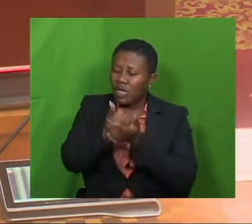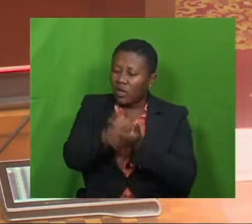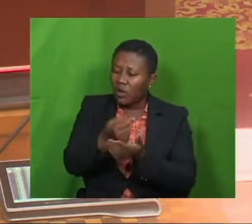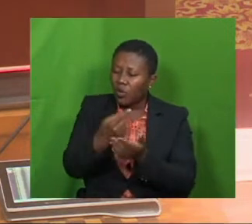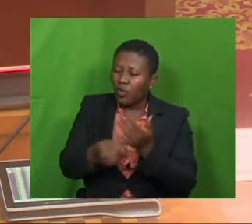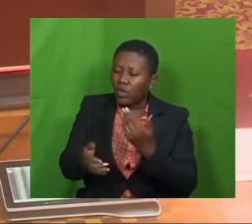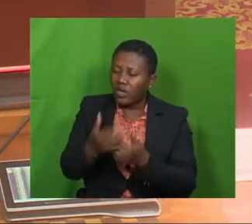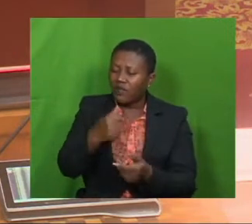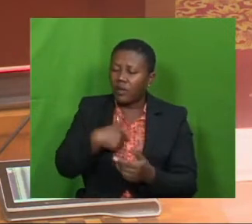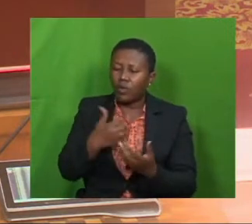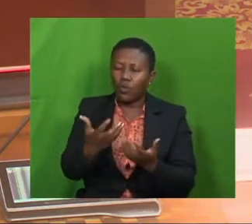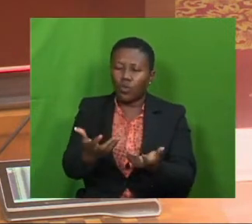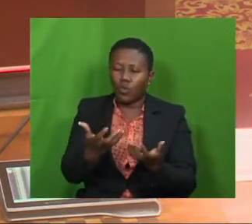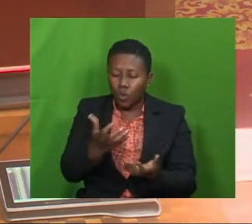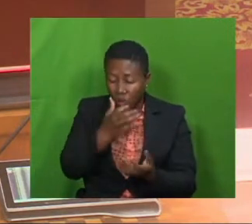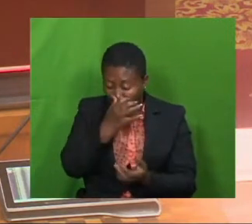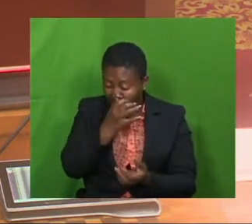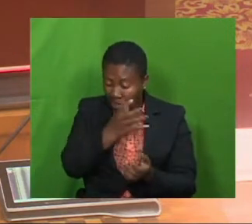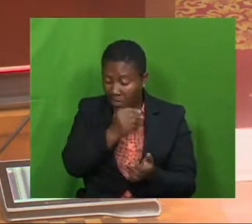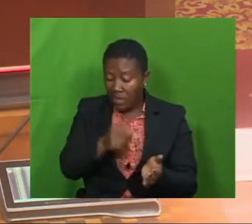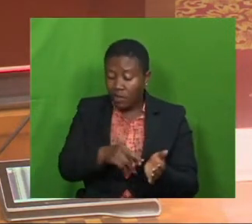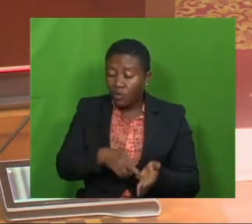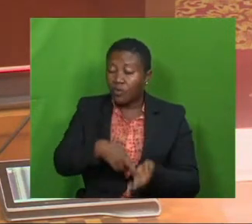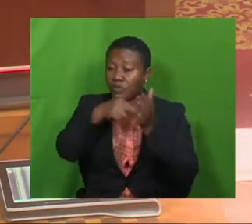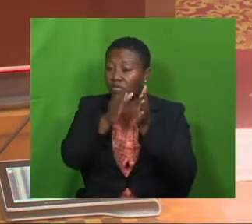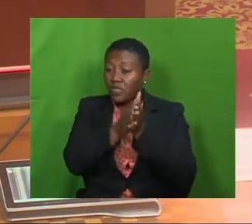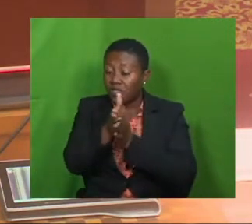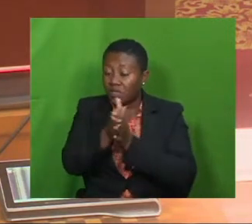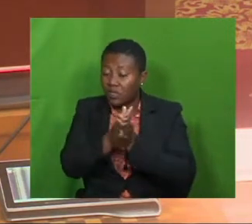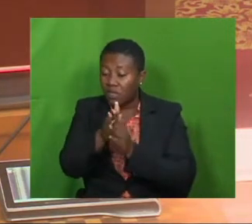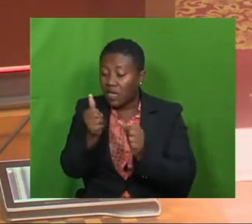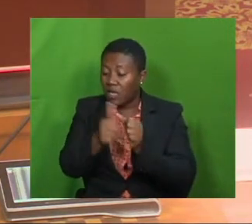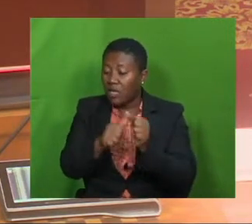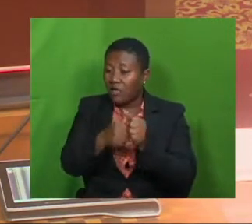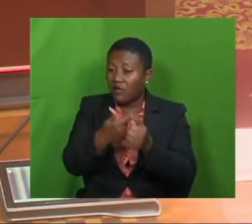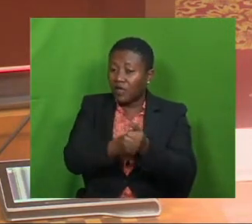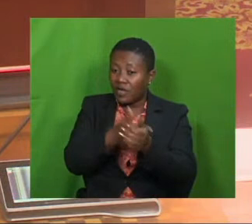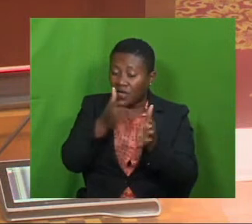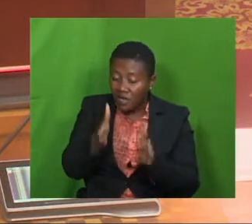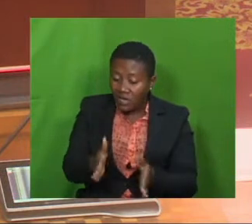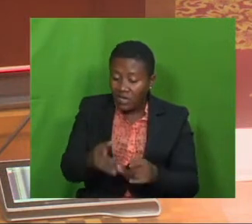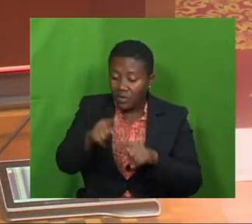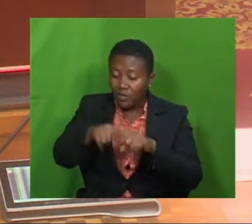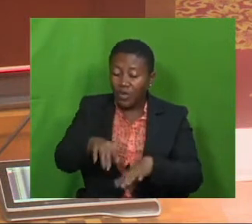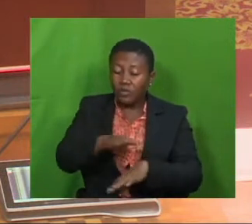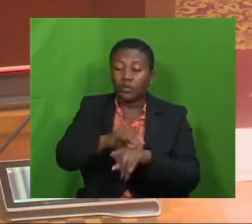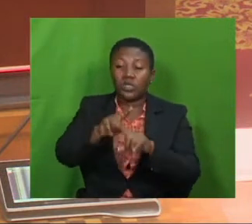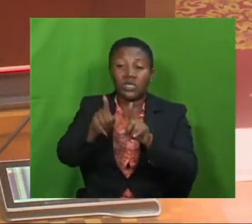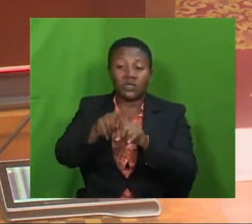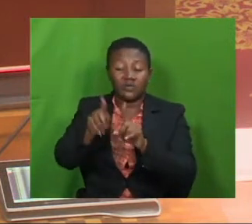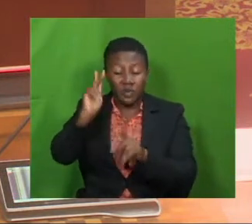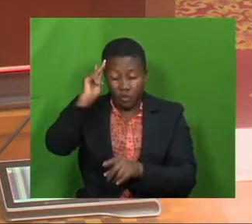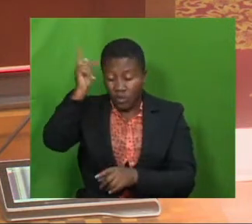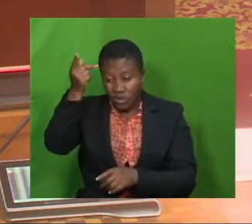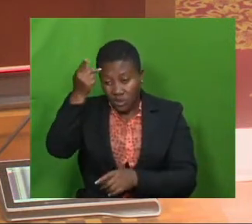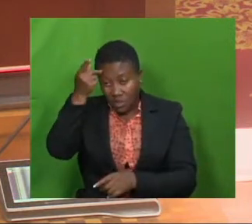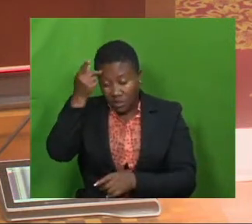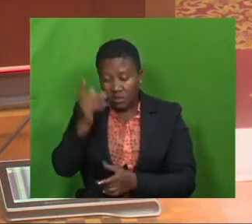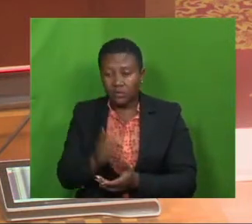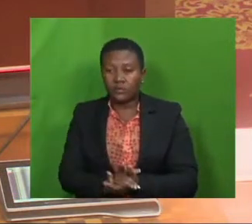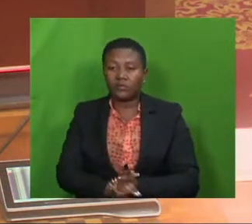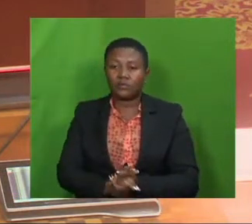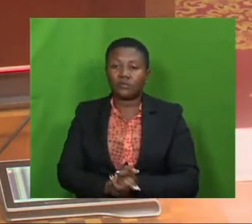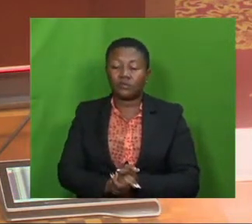of representing the interests of every Ghanaian devoid of political affiliation. Mr. Speaker, as